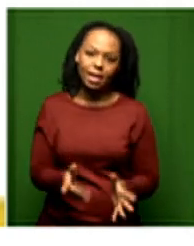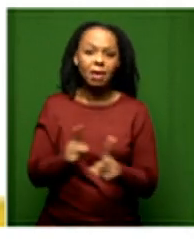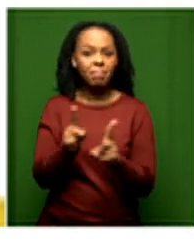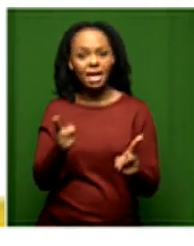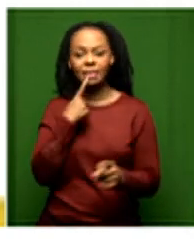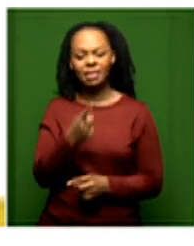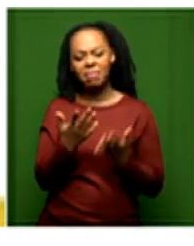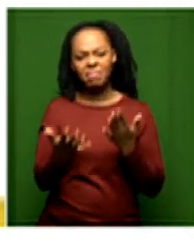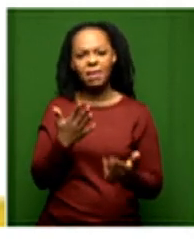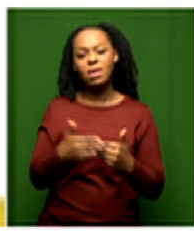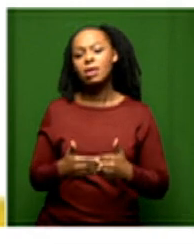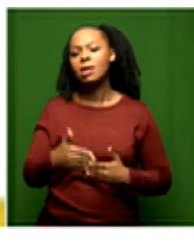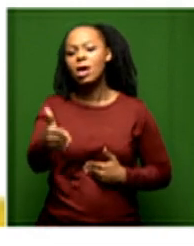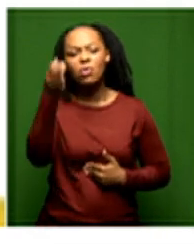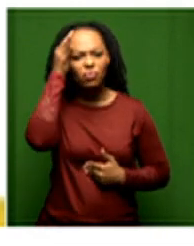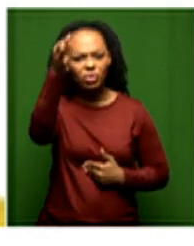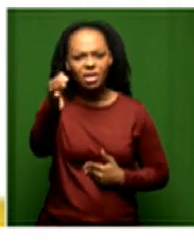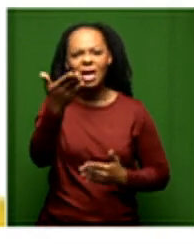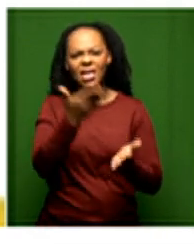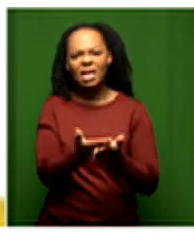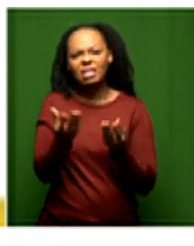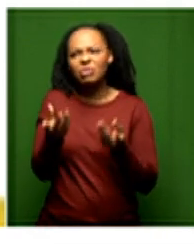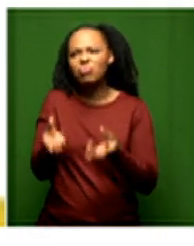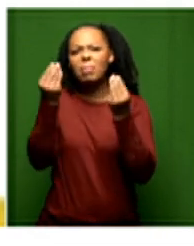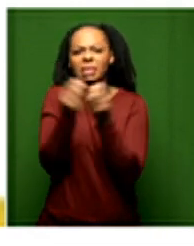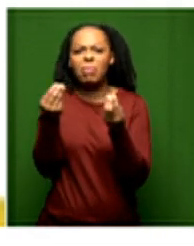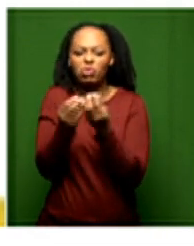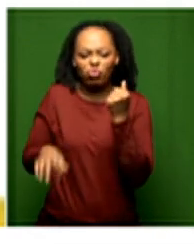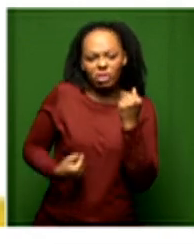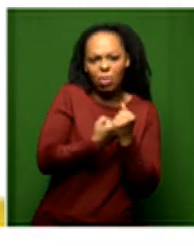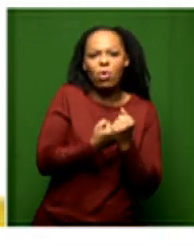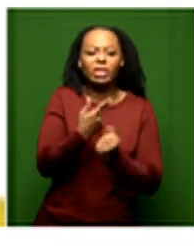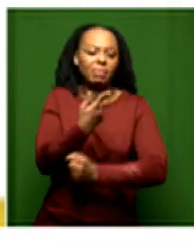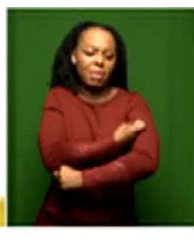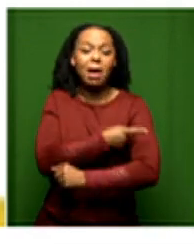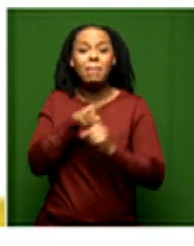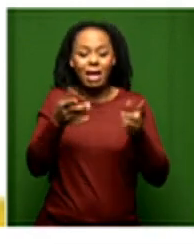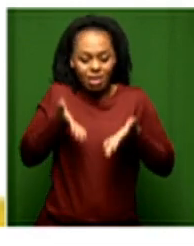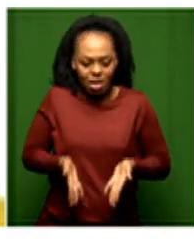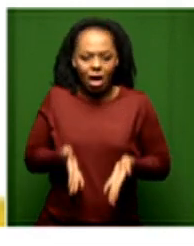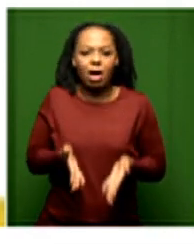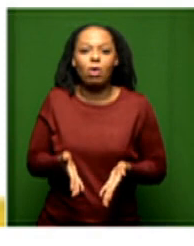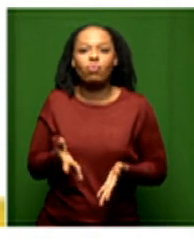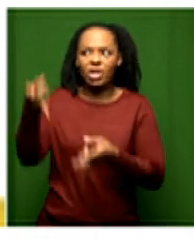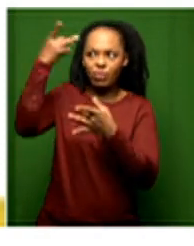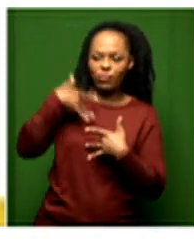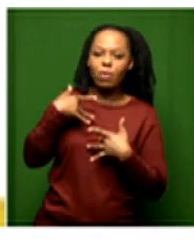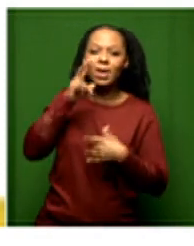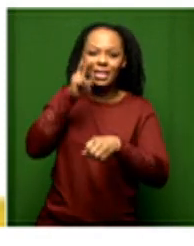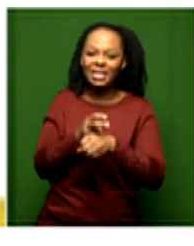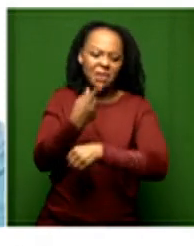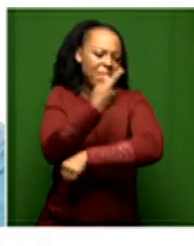need to see if there's a need for a booster, but at the moment you need just about one jab. I think that was the attraction more than